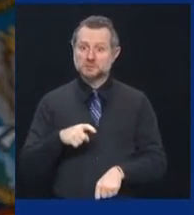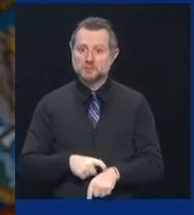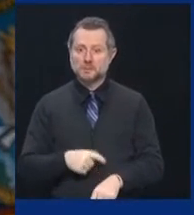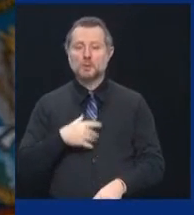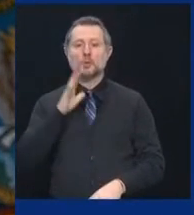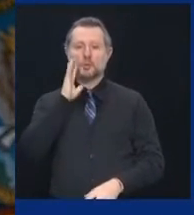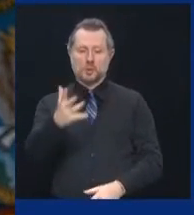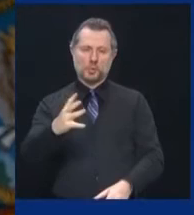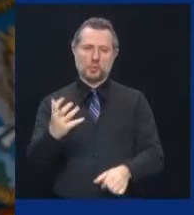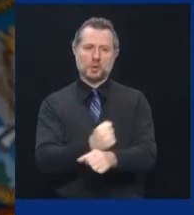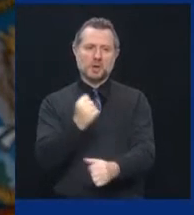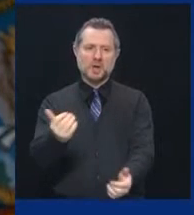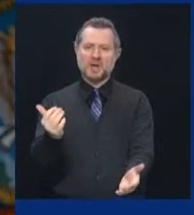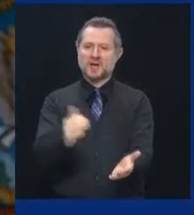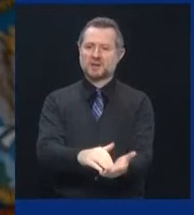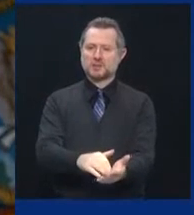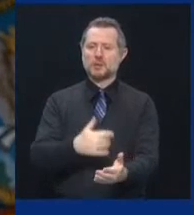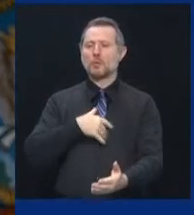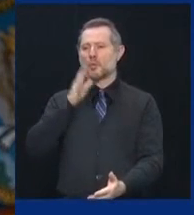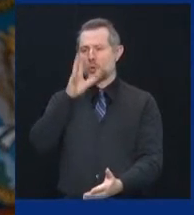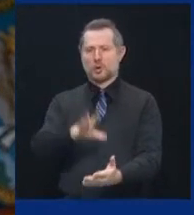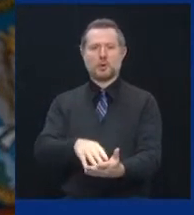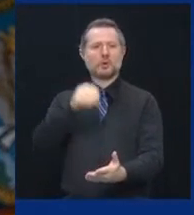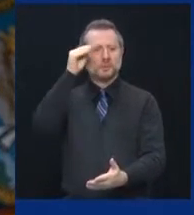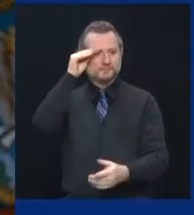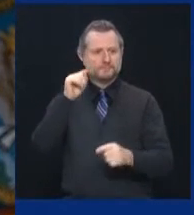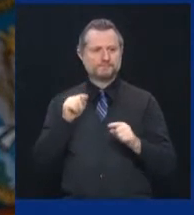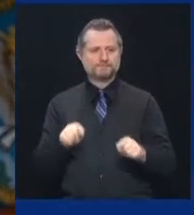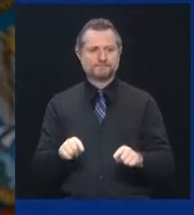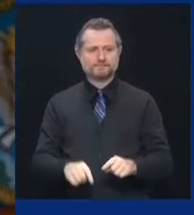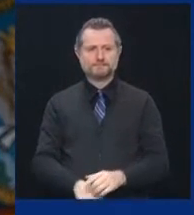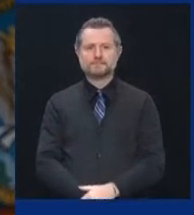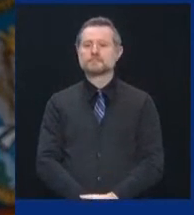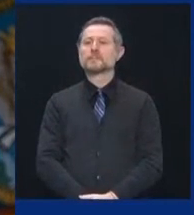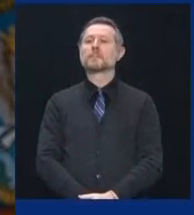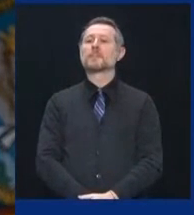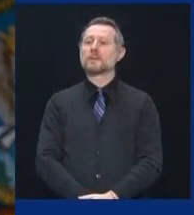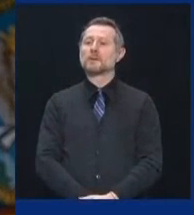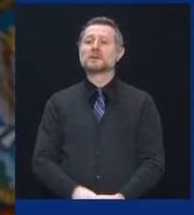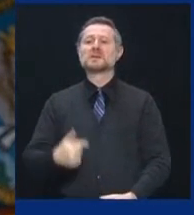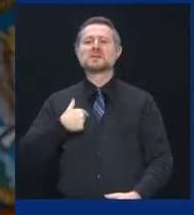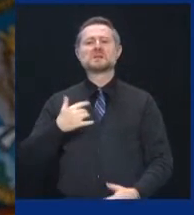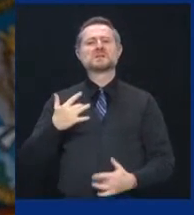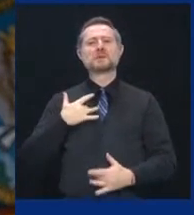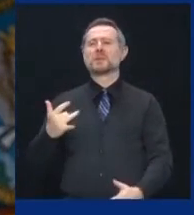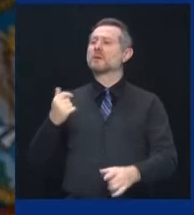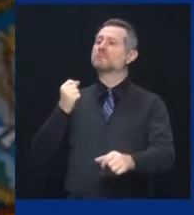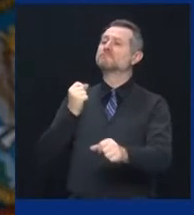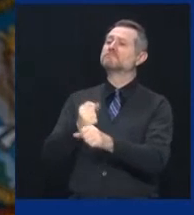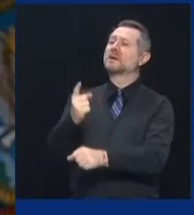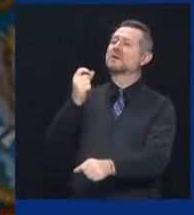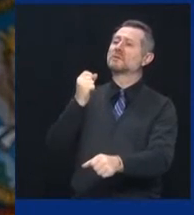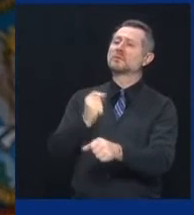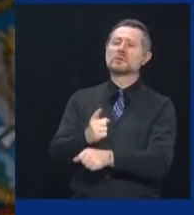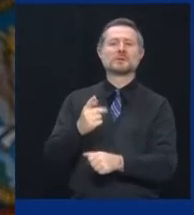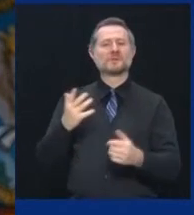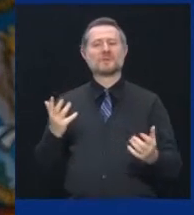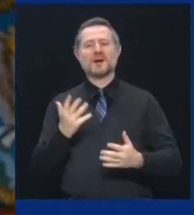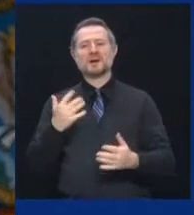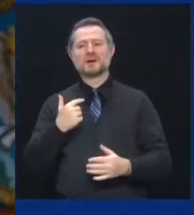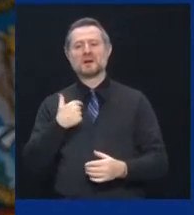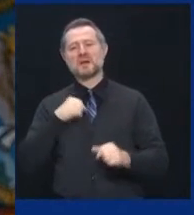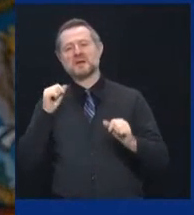it. Today, I'm called on to answer what is in most years a straightforward question, but at this time is anything